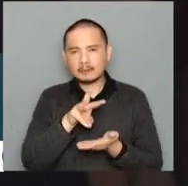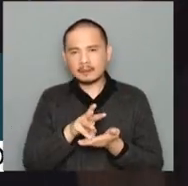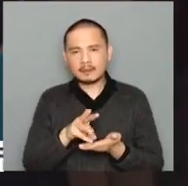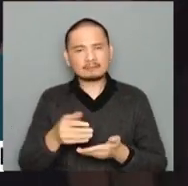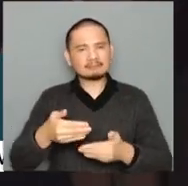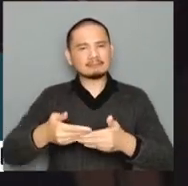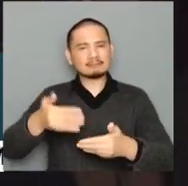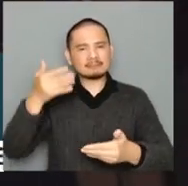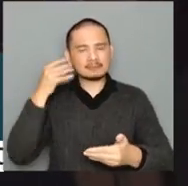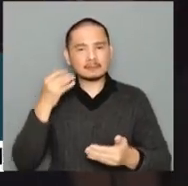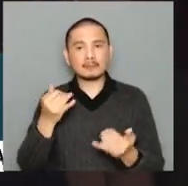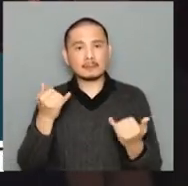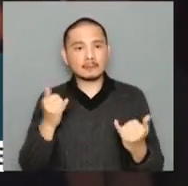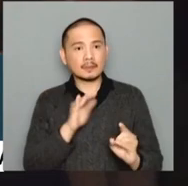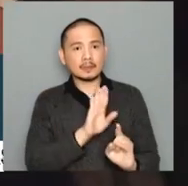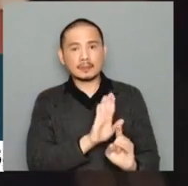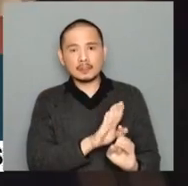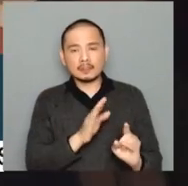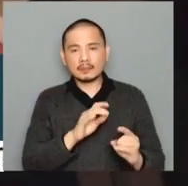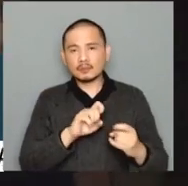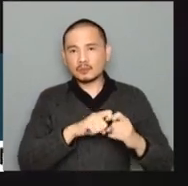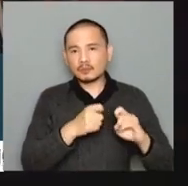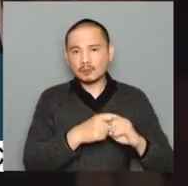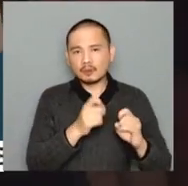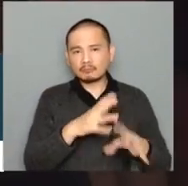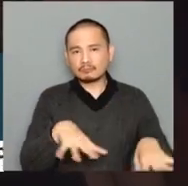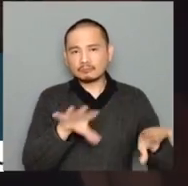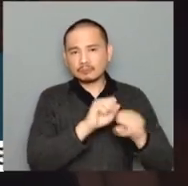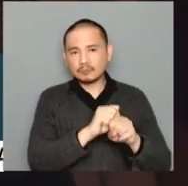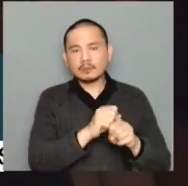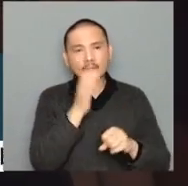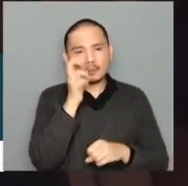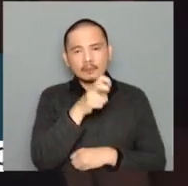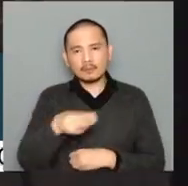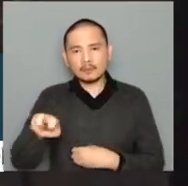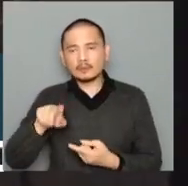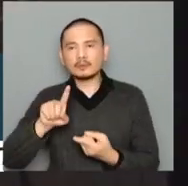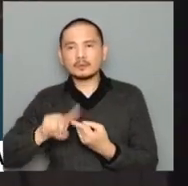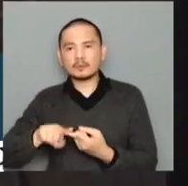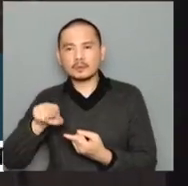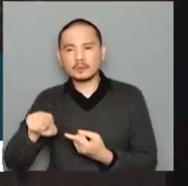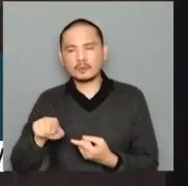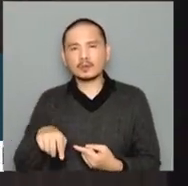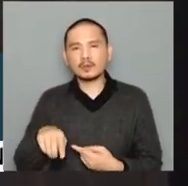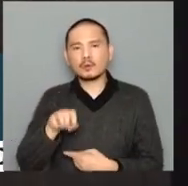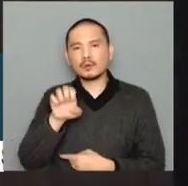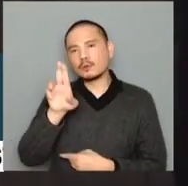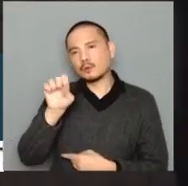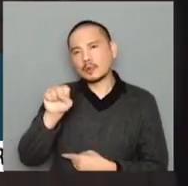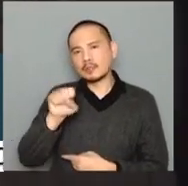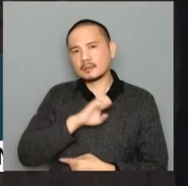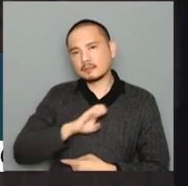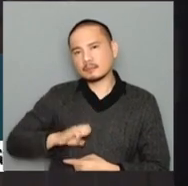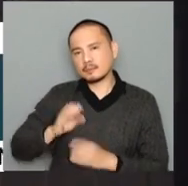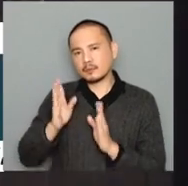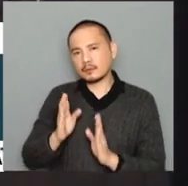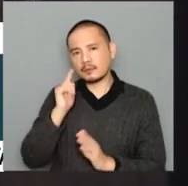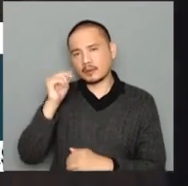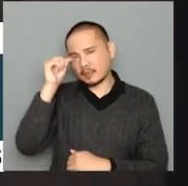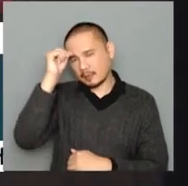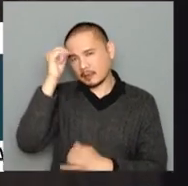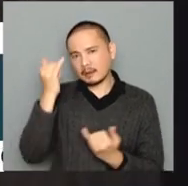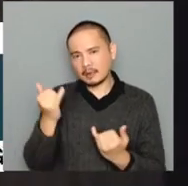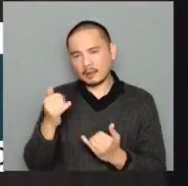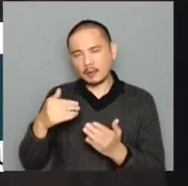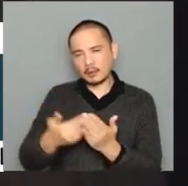his term nears its end and he transitions to become U.S. ambassador to India. That the community could come together, that where we could go